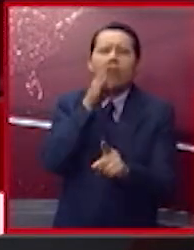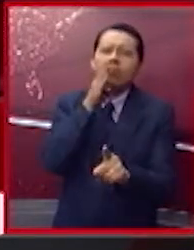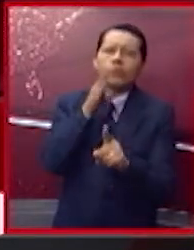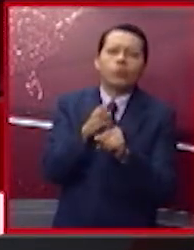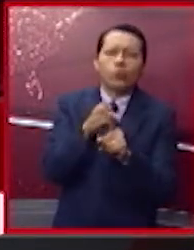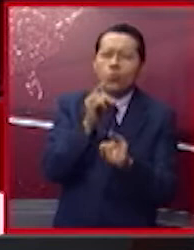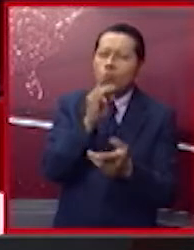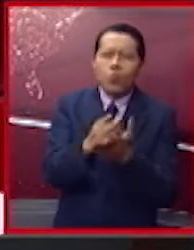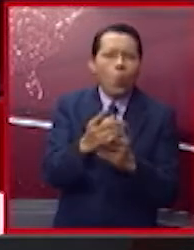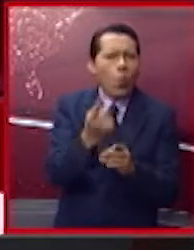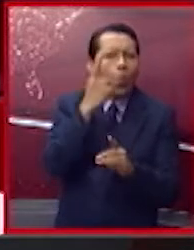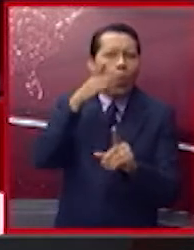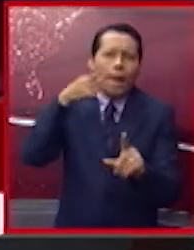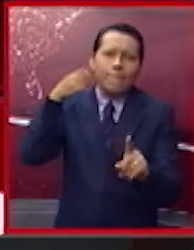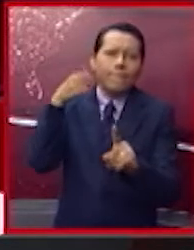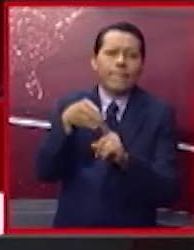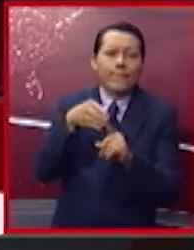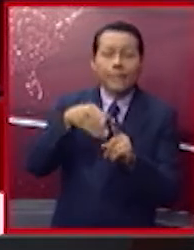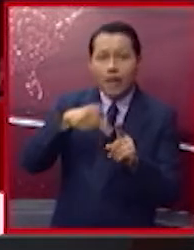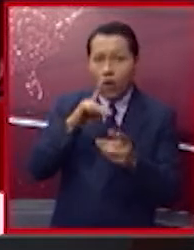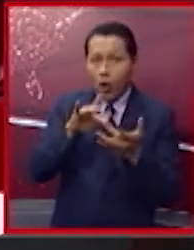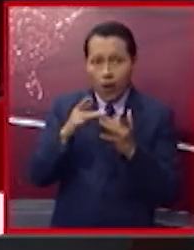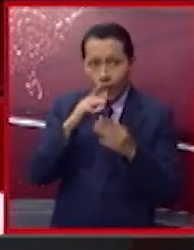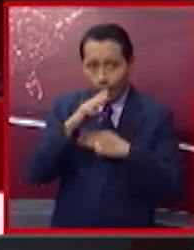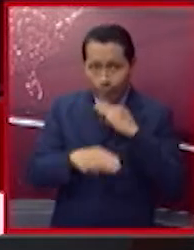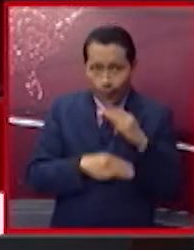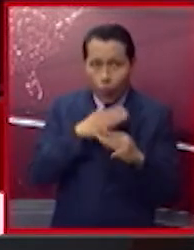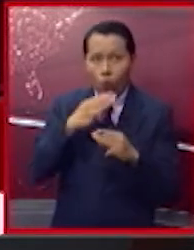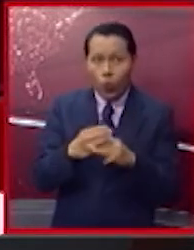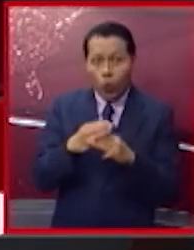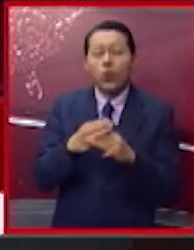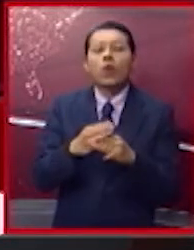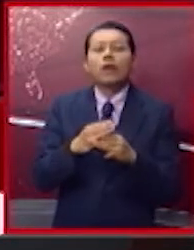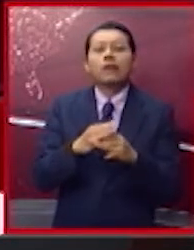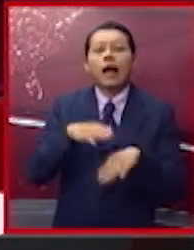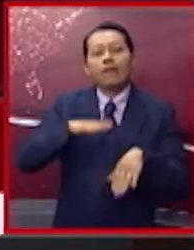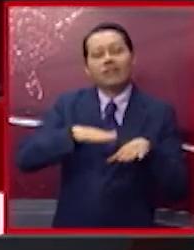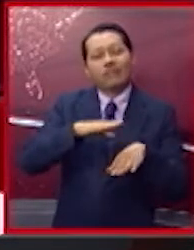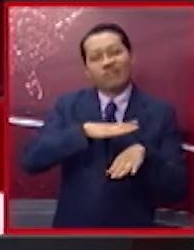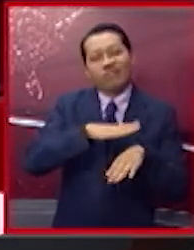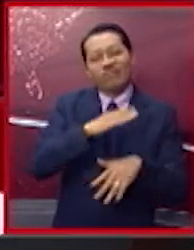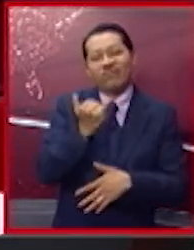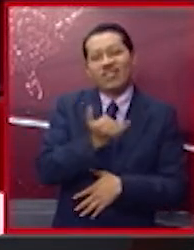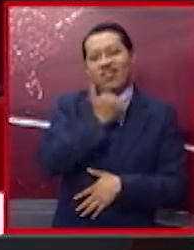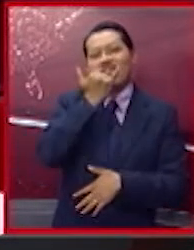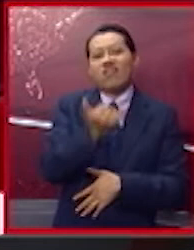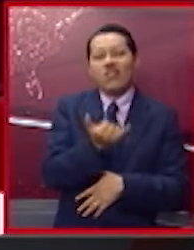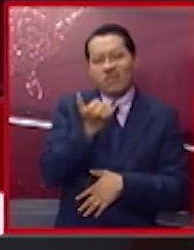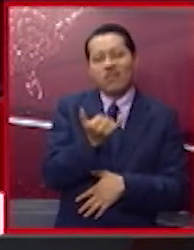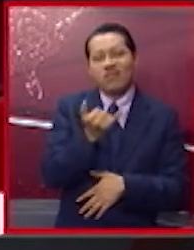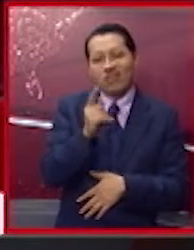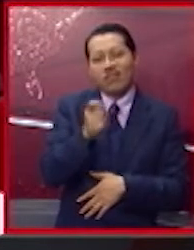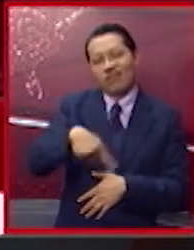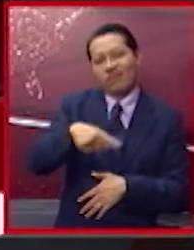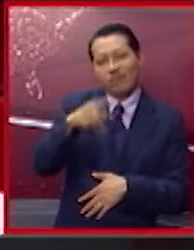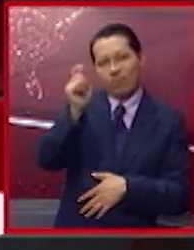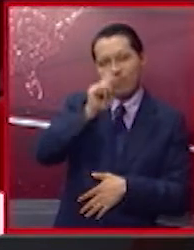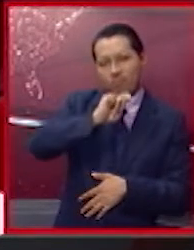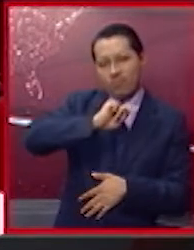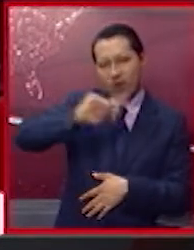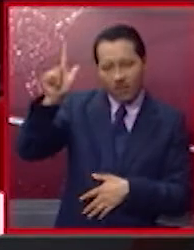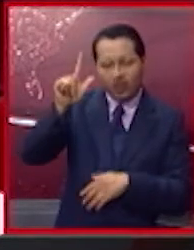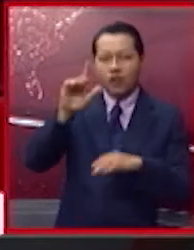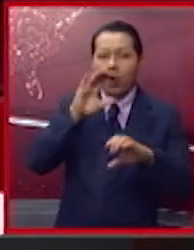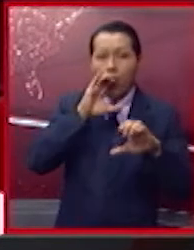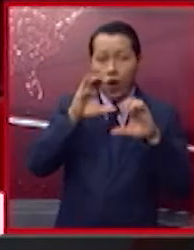by presenting just one voice, speaking with one voice. And I think with respect to globalization, we committed that error